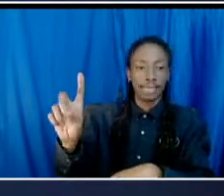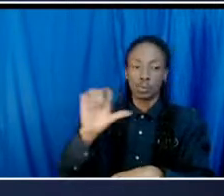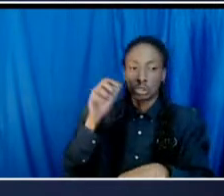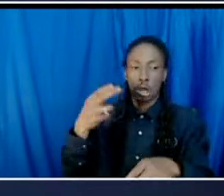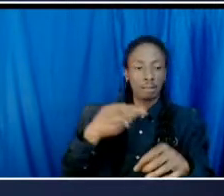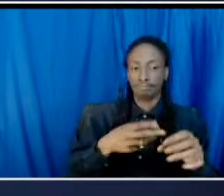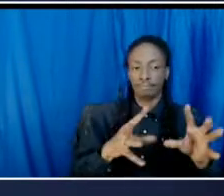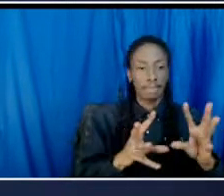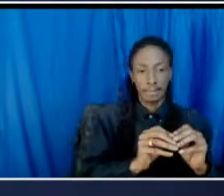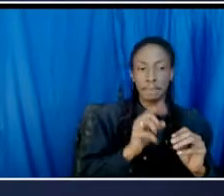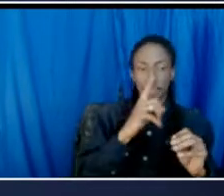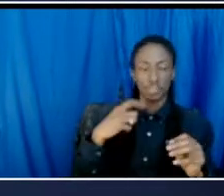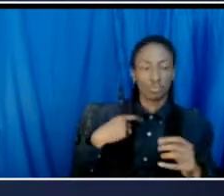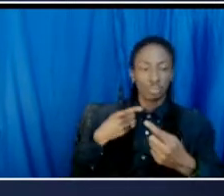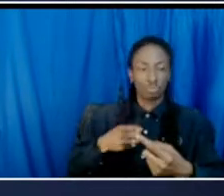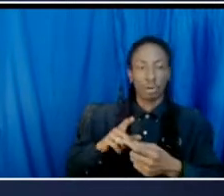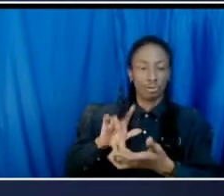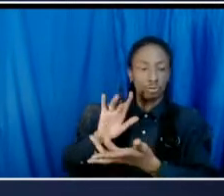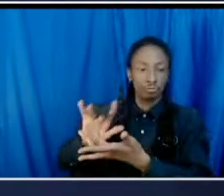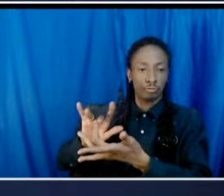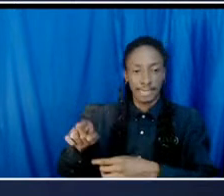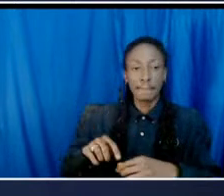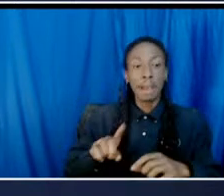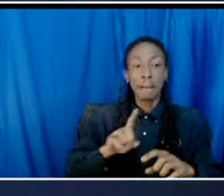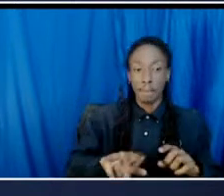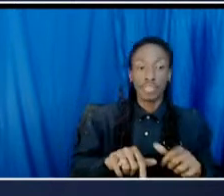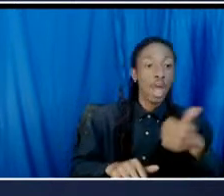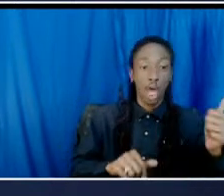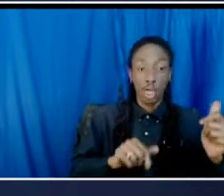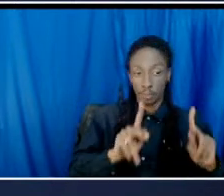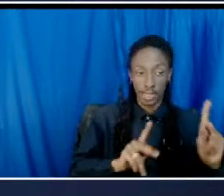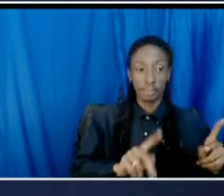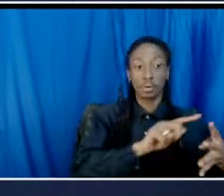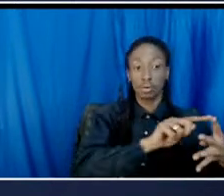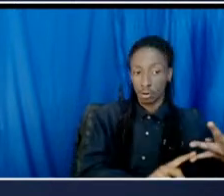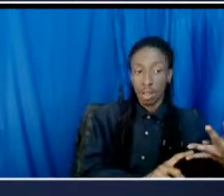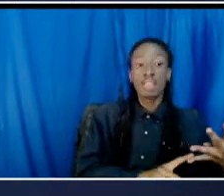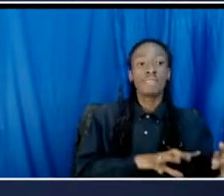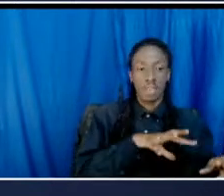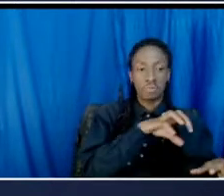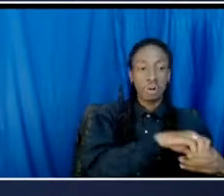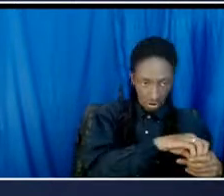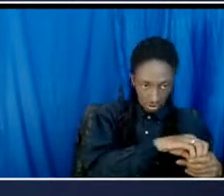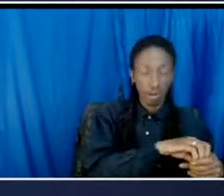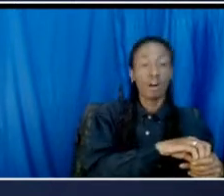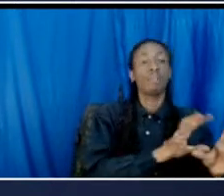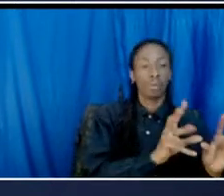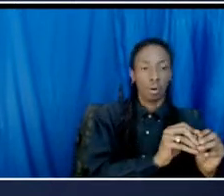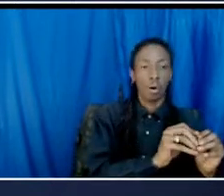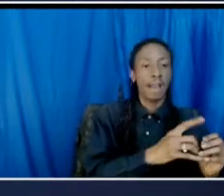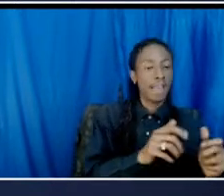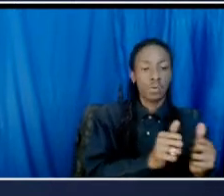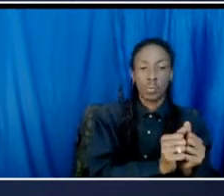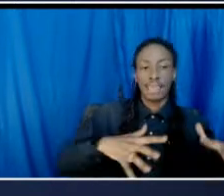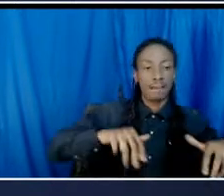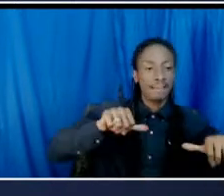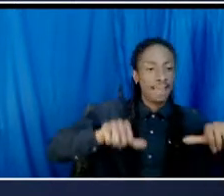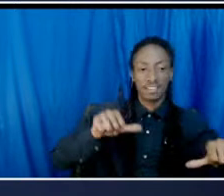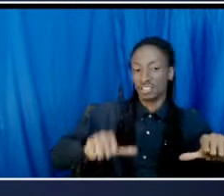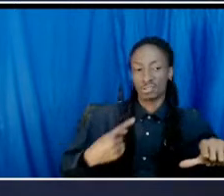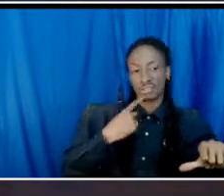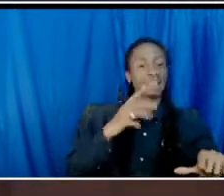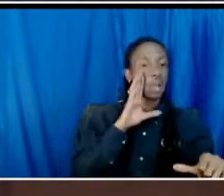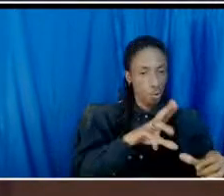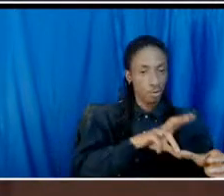the screen were on the call, and all, without hesitation, said that they would resign. So as part of the Select